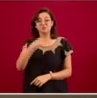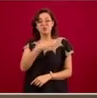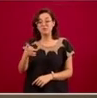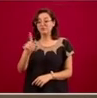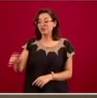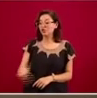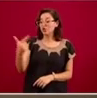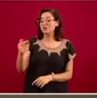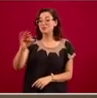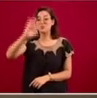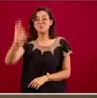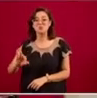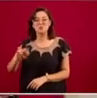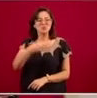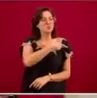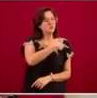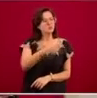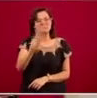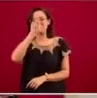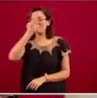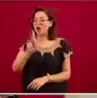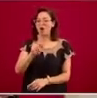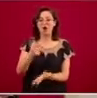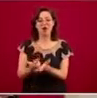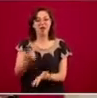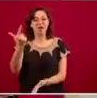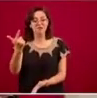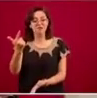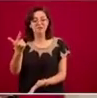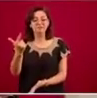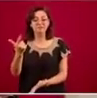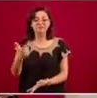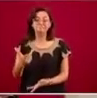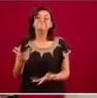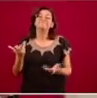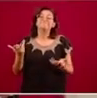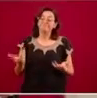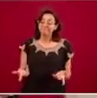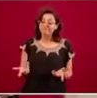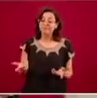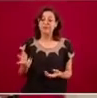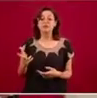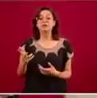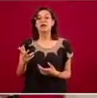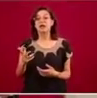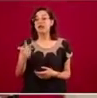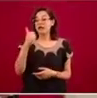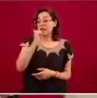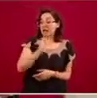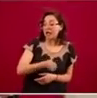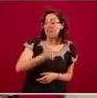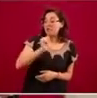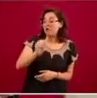Mexican population lives in poverty and 12% of the population lives in extreme poverty. And